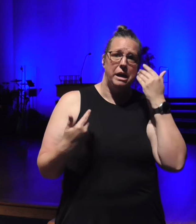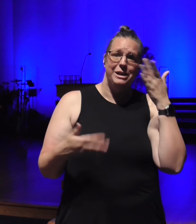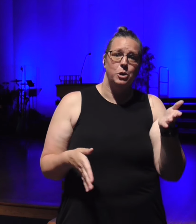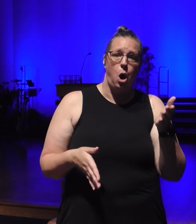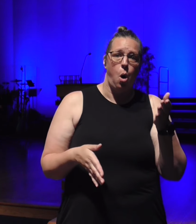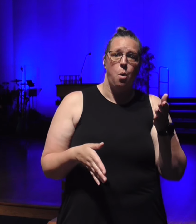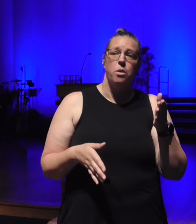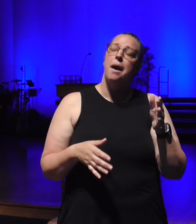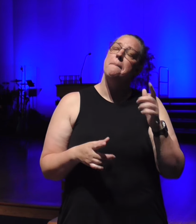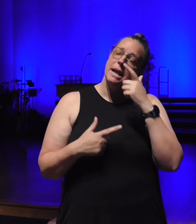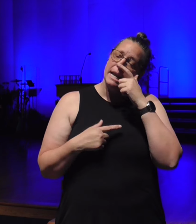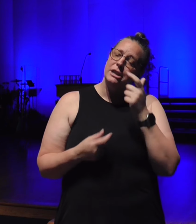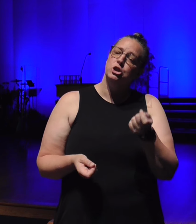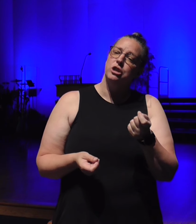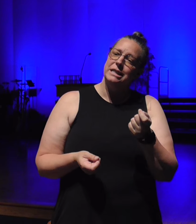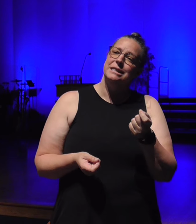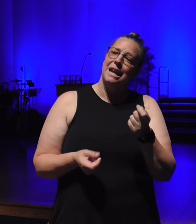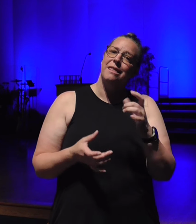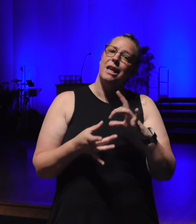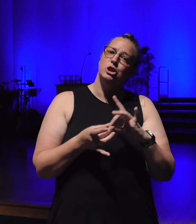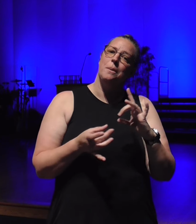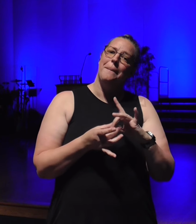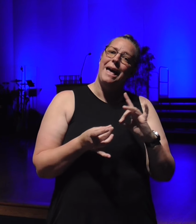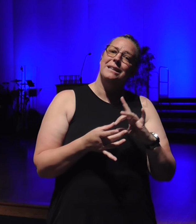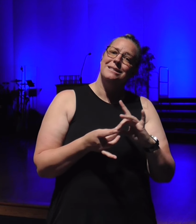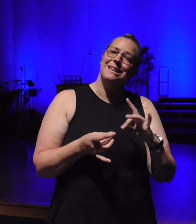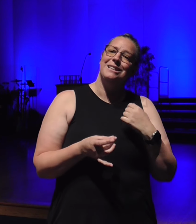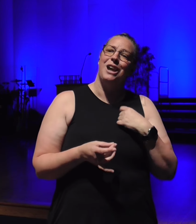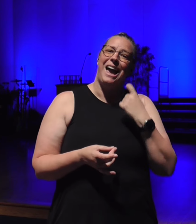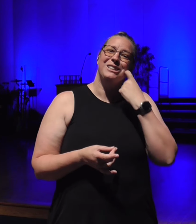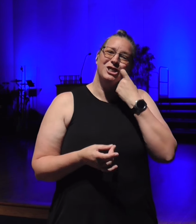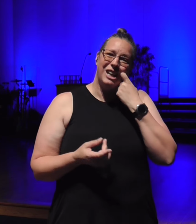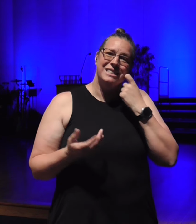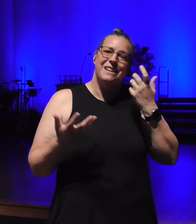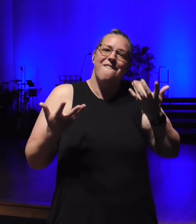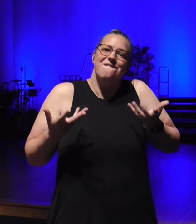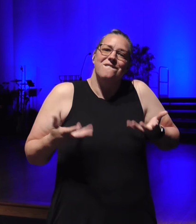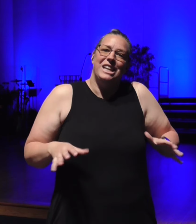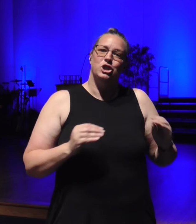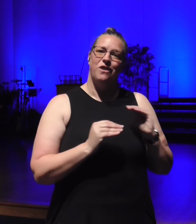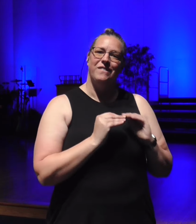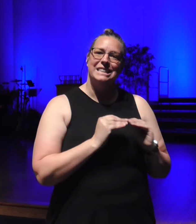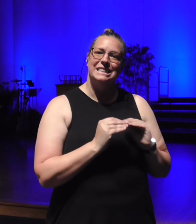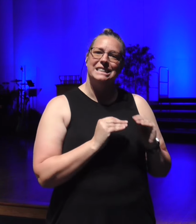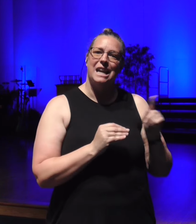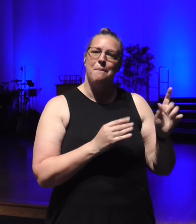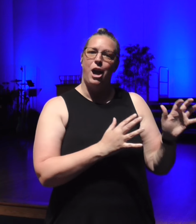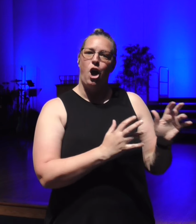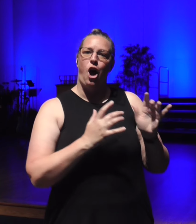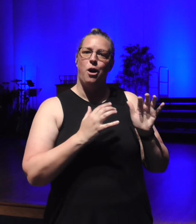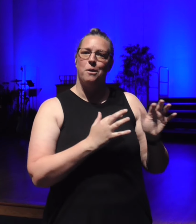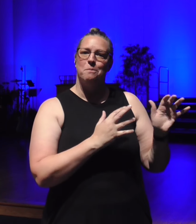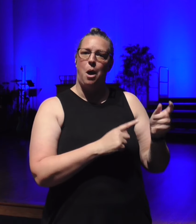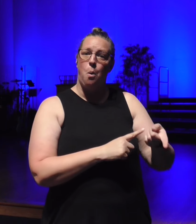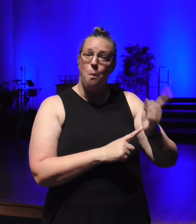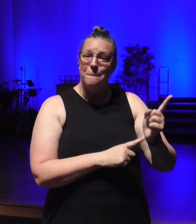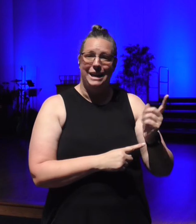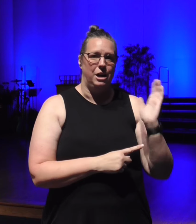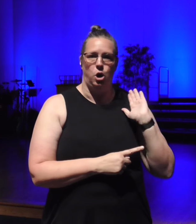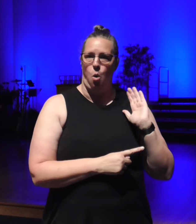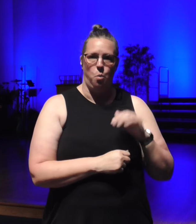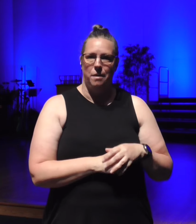that, but how interesting that you messaged. I just finished repairing it a minute ago.